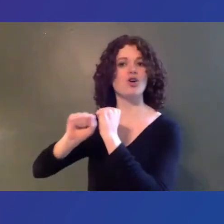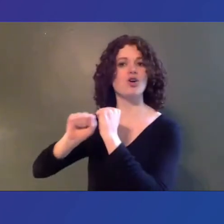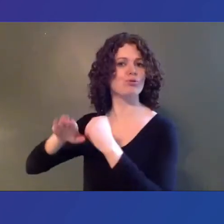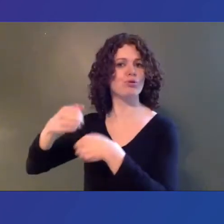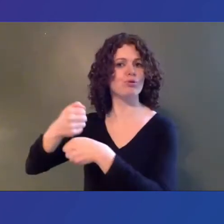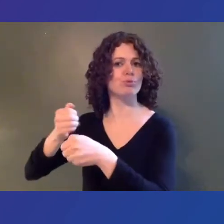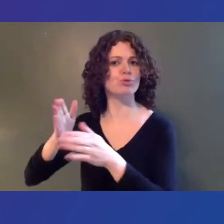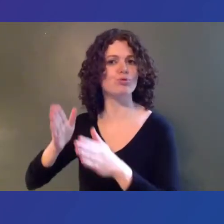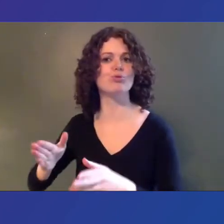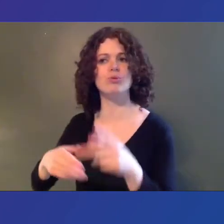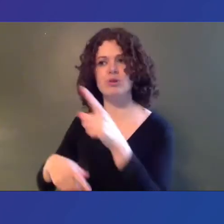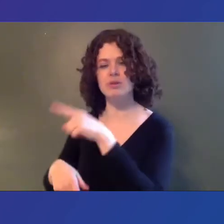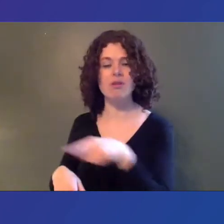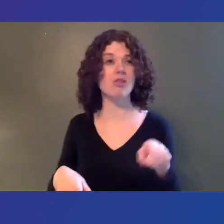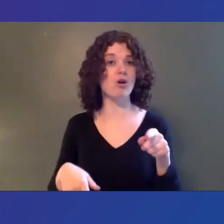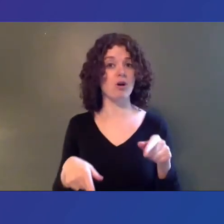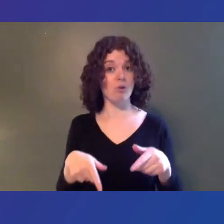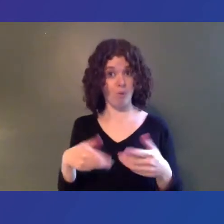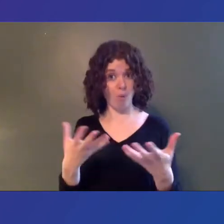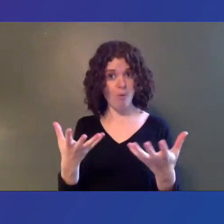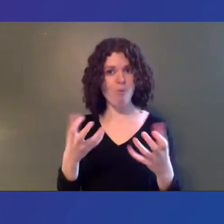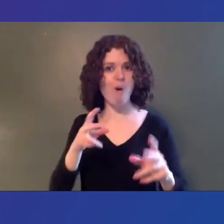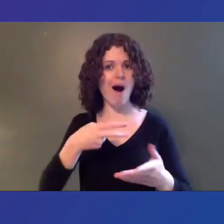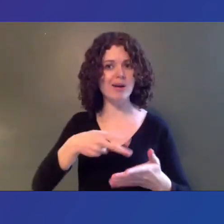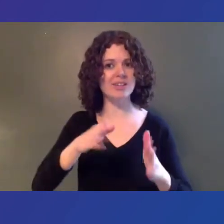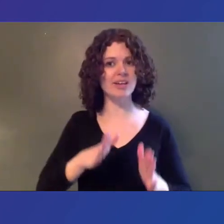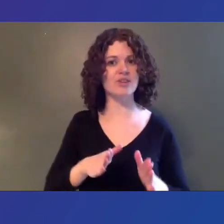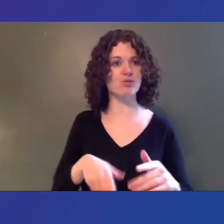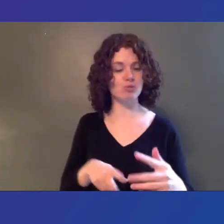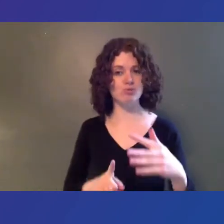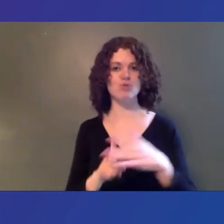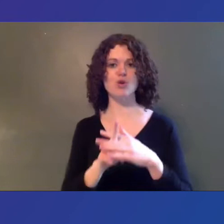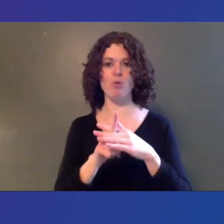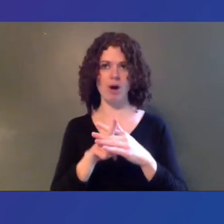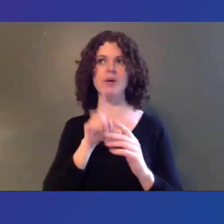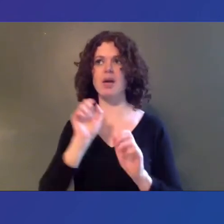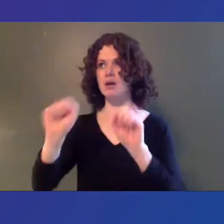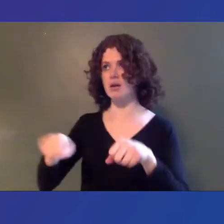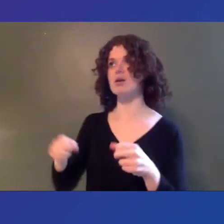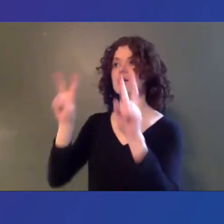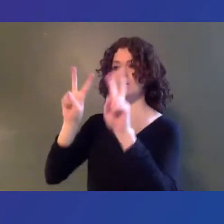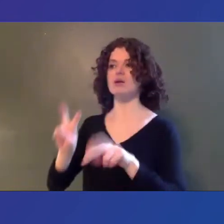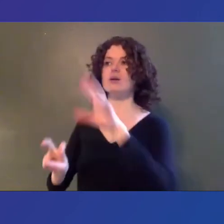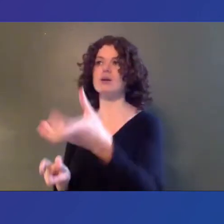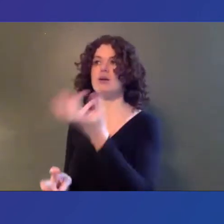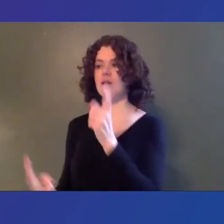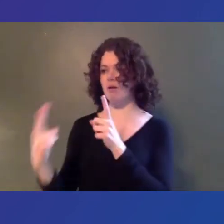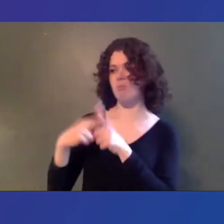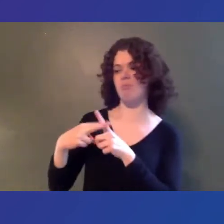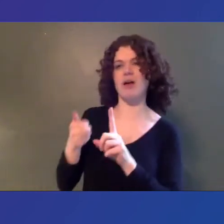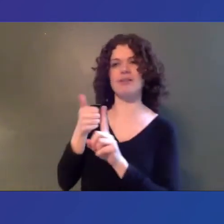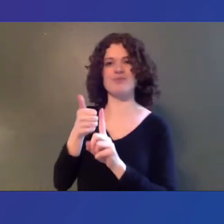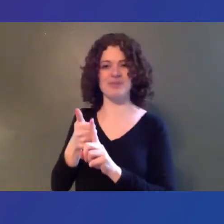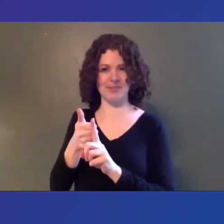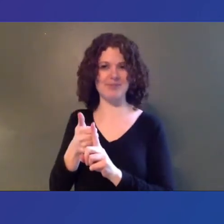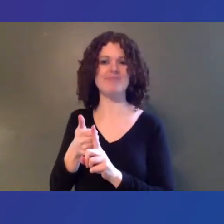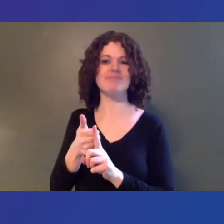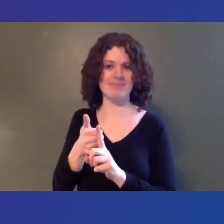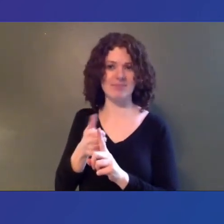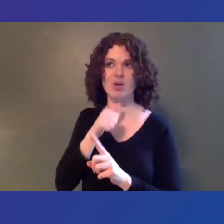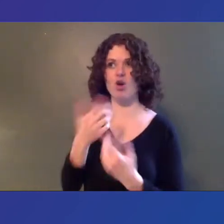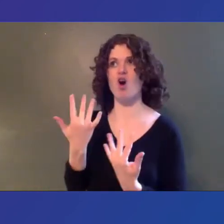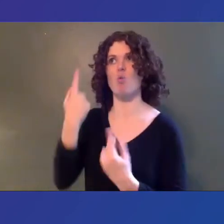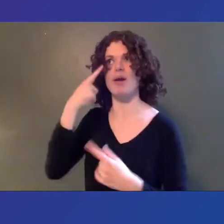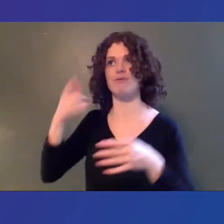looking for dancers to show up and put in versus just take. So that's something that I think that really was